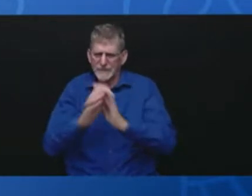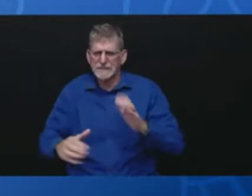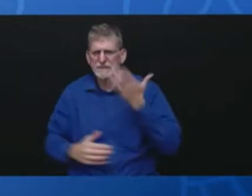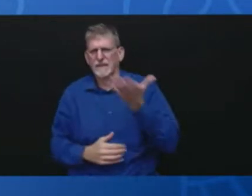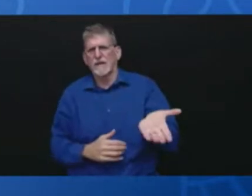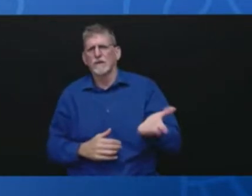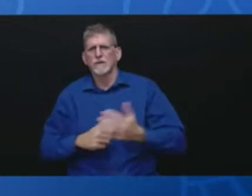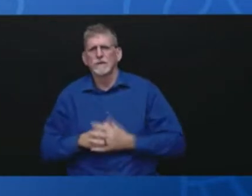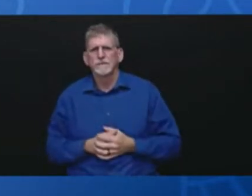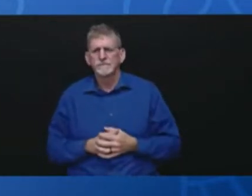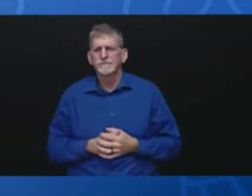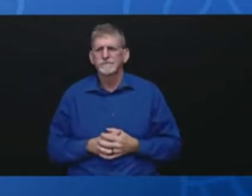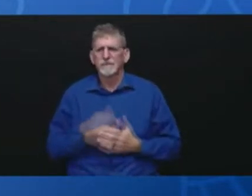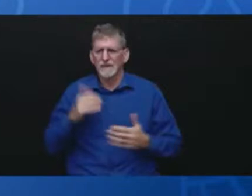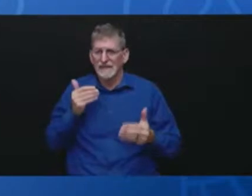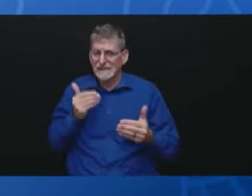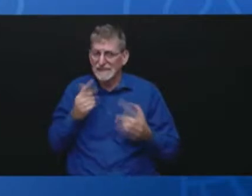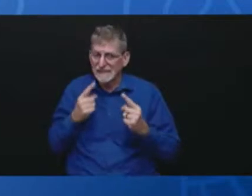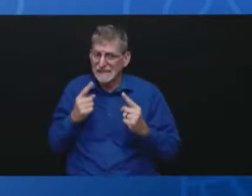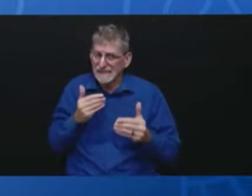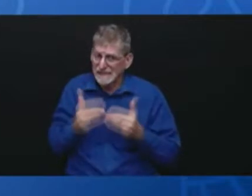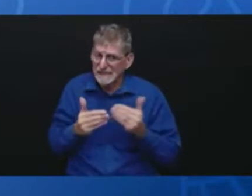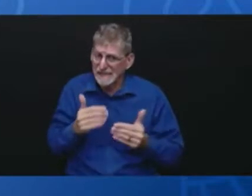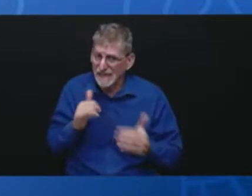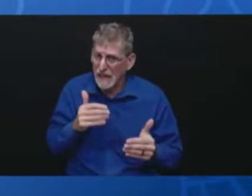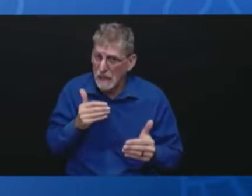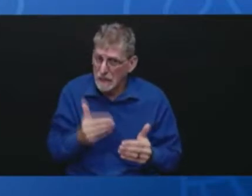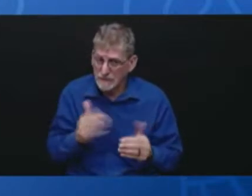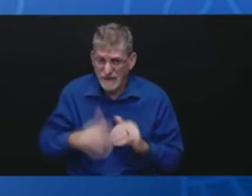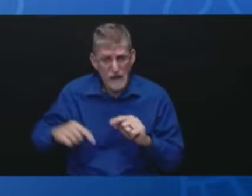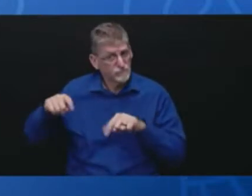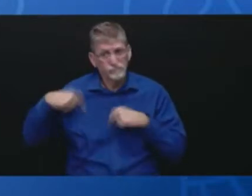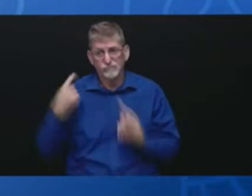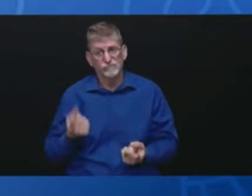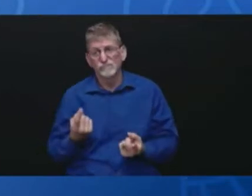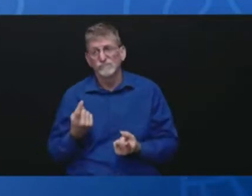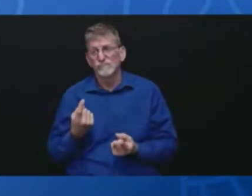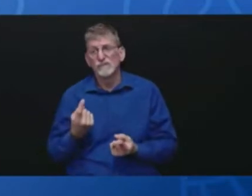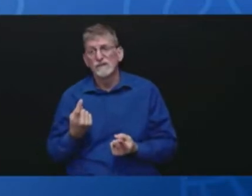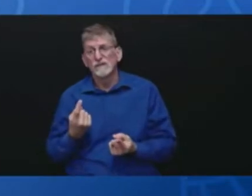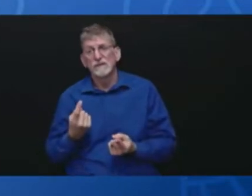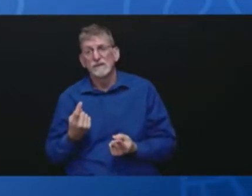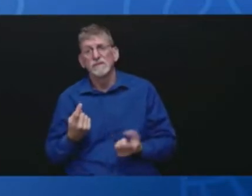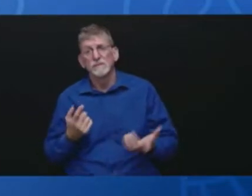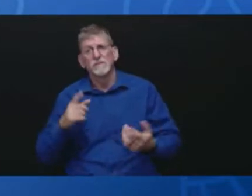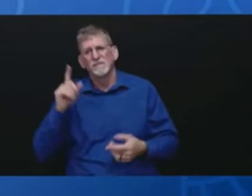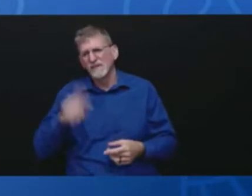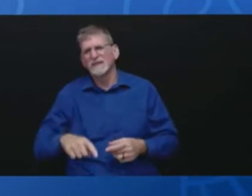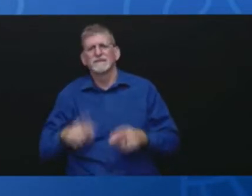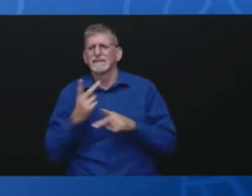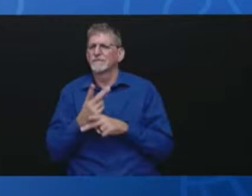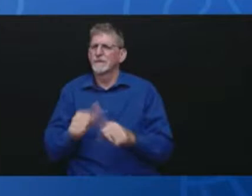in most areas than we've been in ages, and that needs to continue. Yes, sir, in the back. Can I follow up?